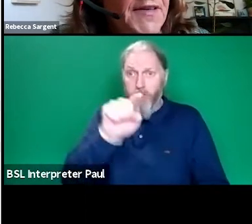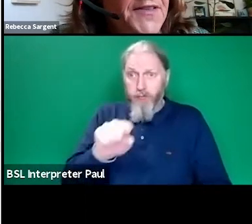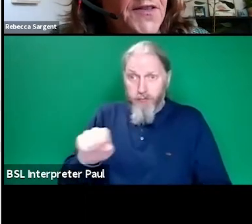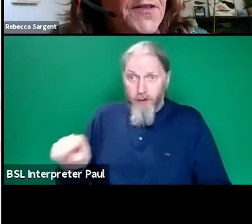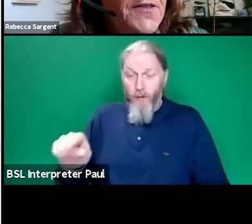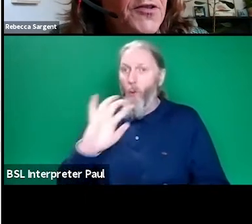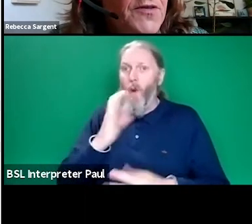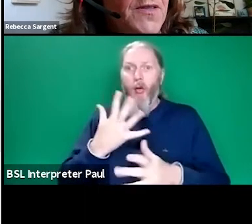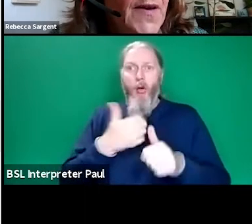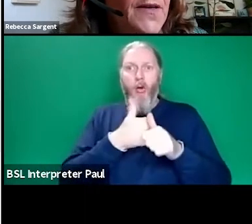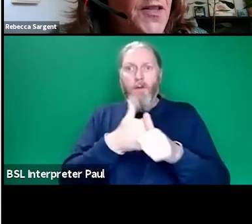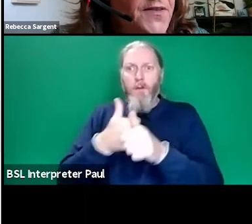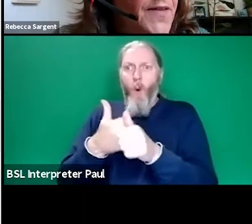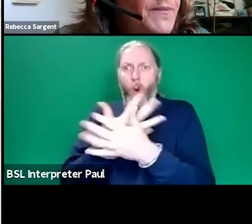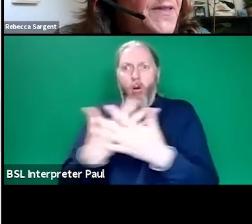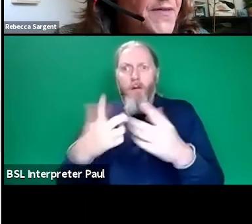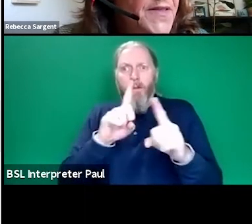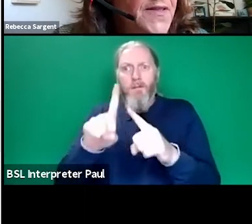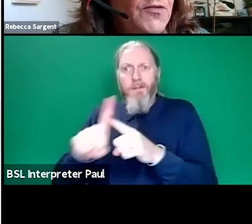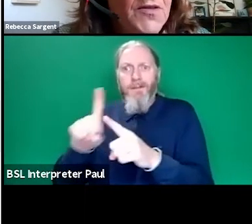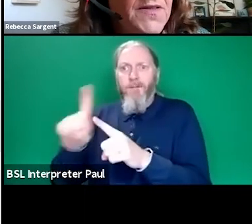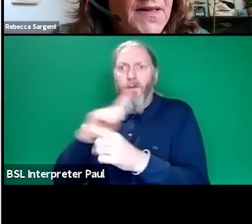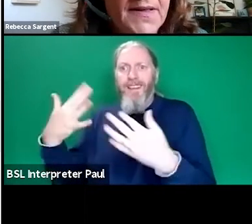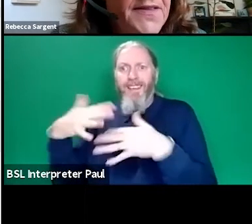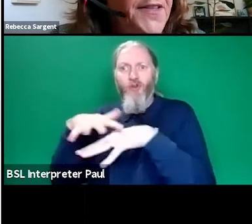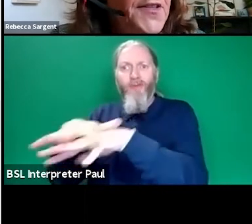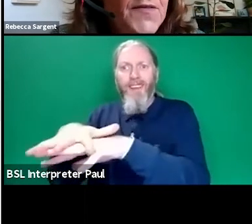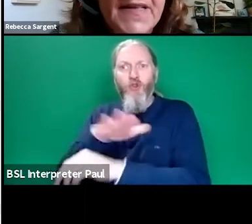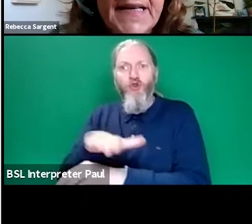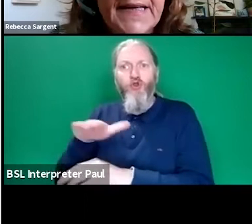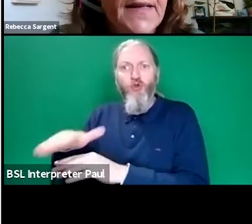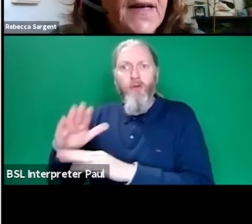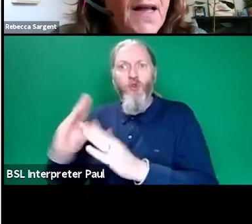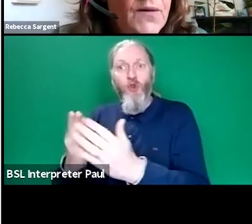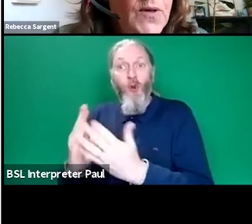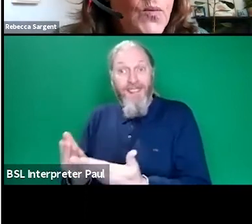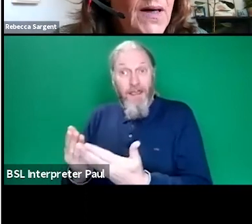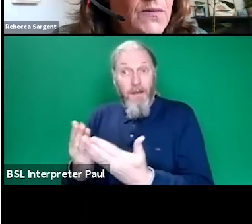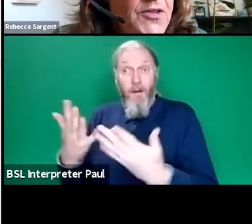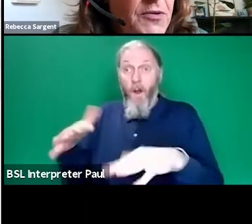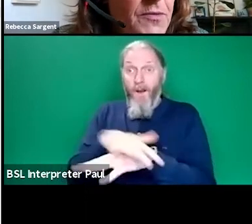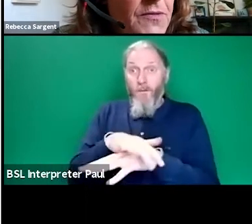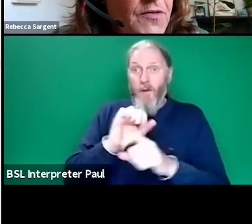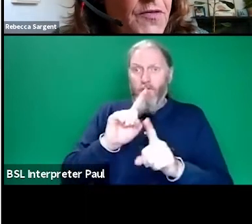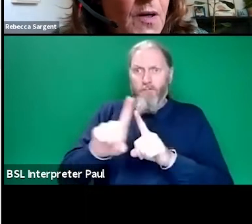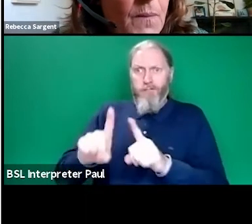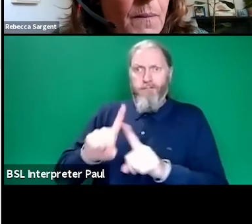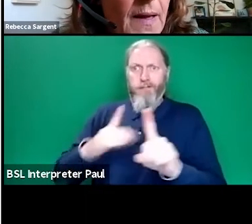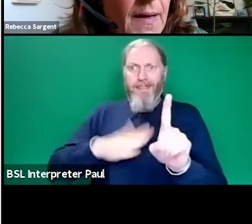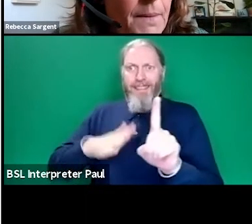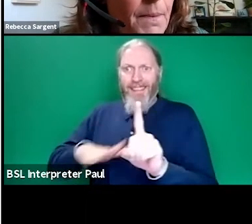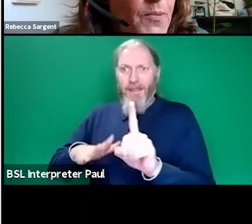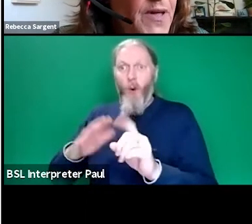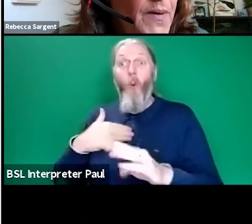of integrated child and family services across the continuum of need. And we work with children